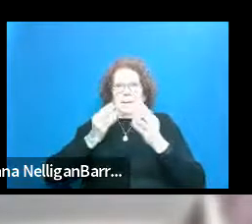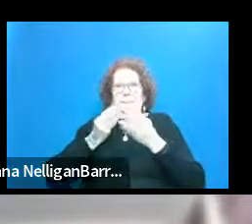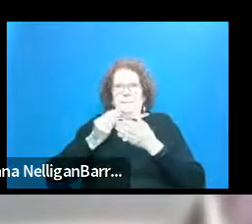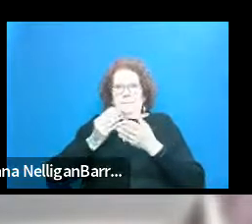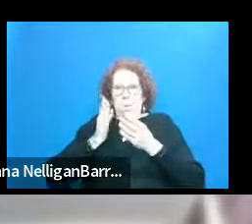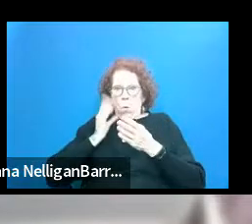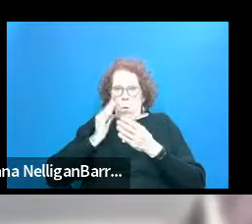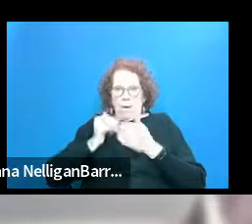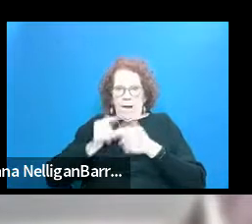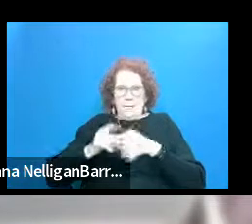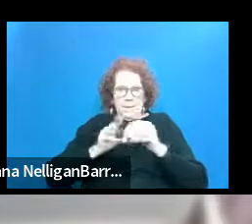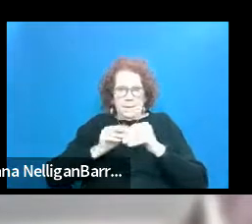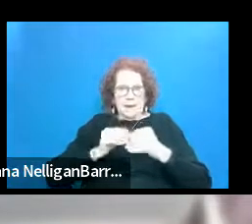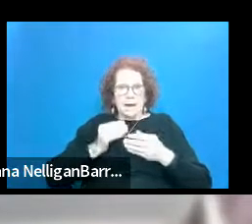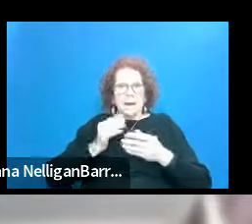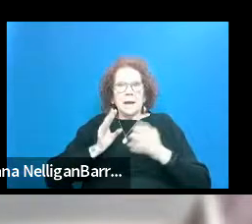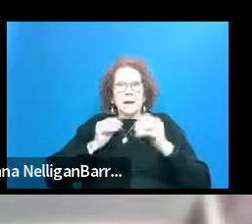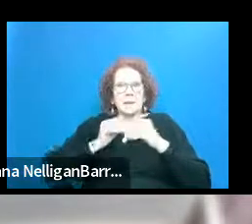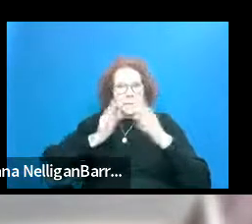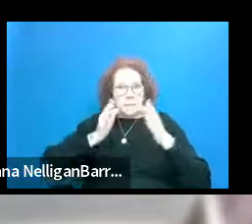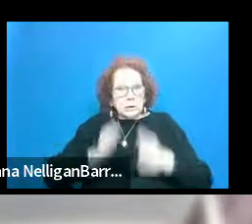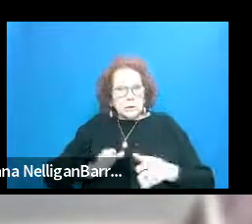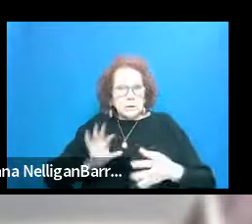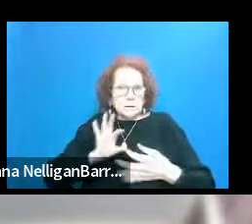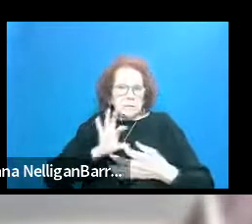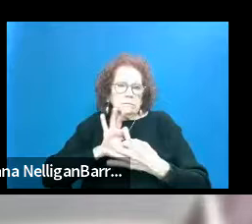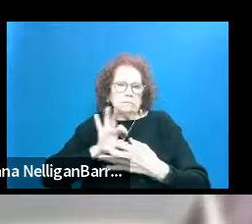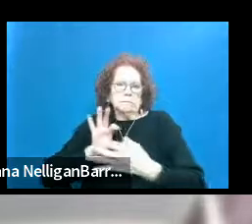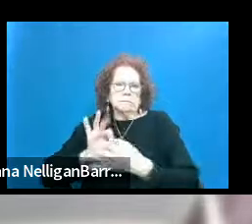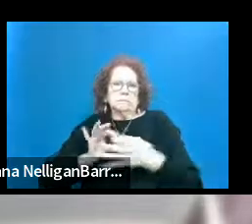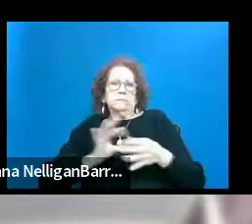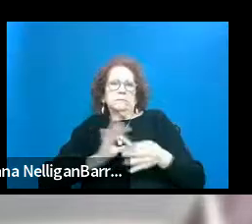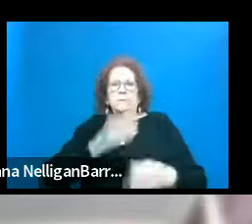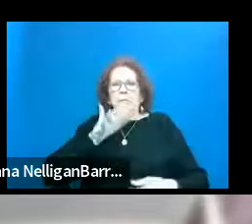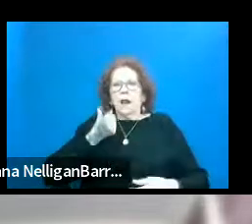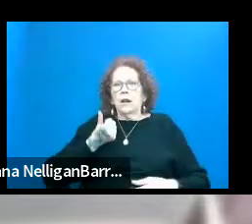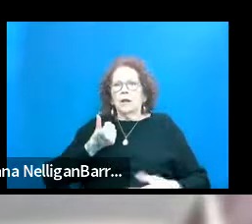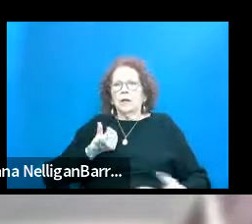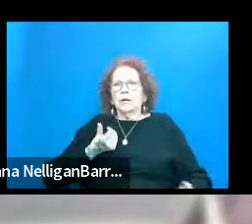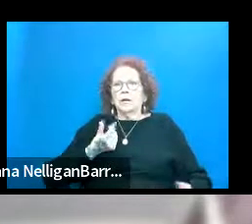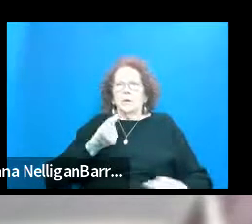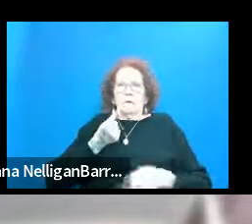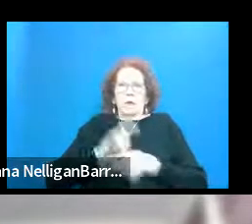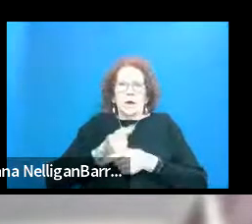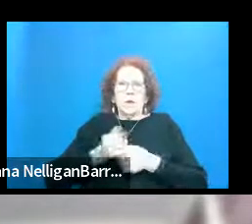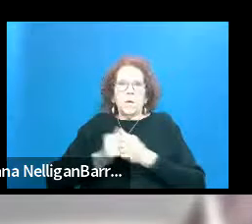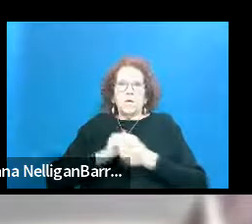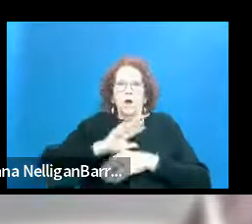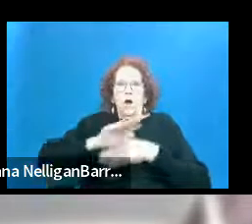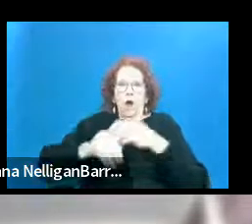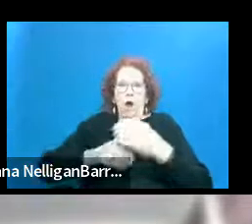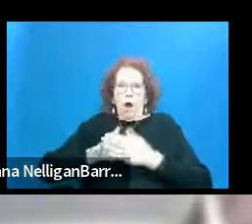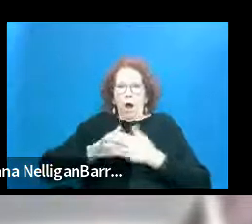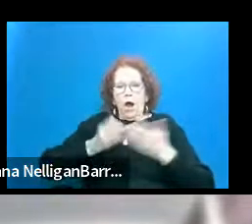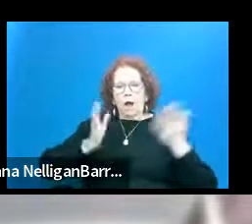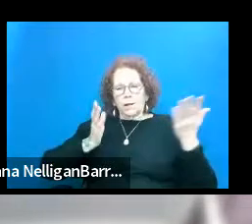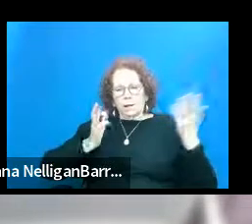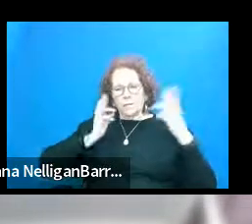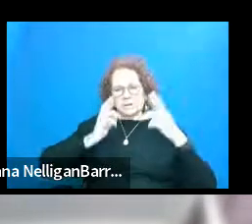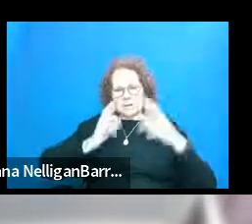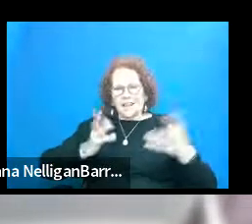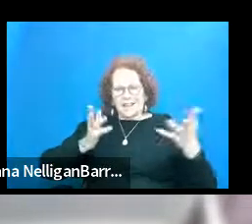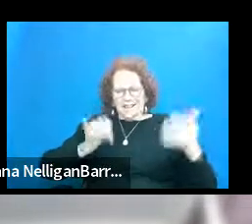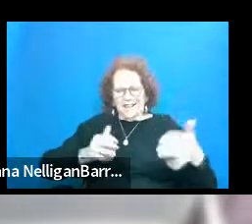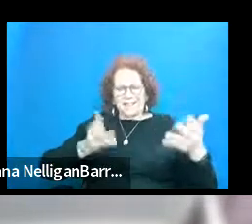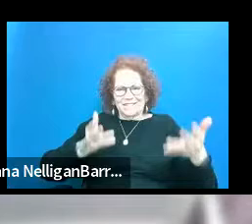person and connecting that way is a much better use of our time, with all due respect. So with that, is there any